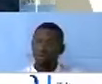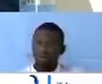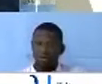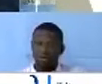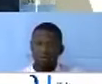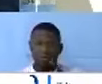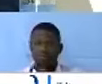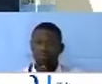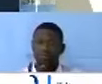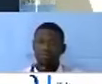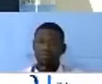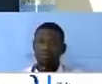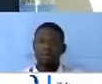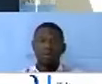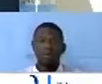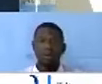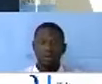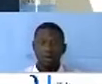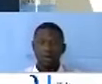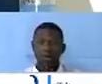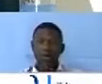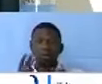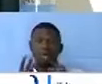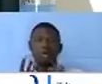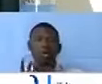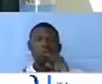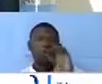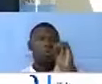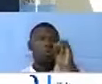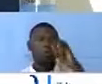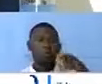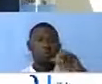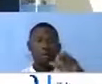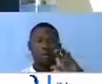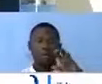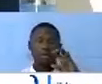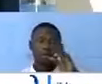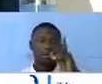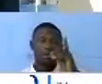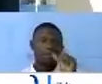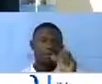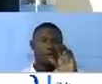And now Omar Dabo. Legi Omar Dabo. You deny. Lo di nga ko.